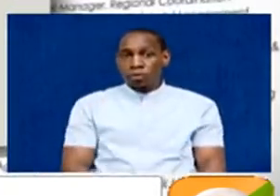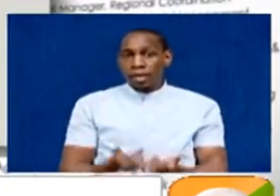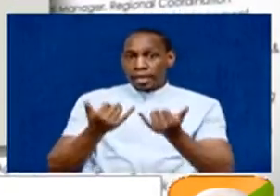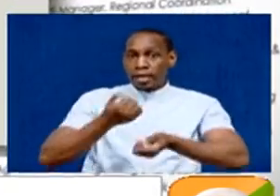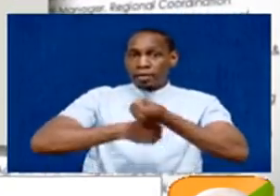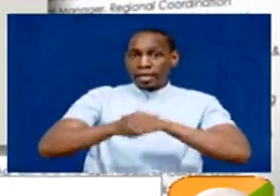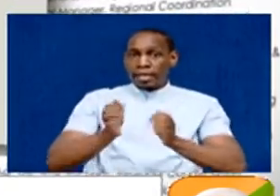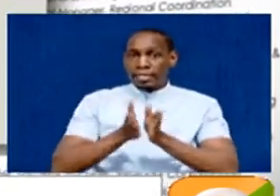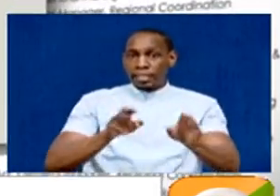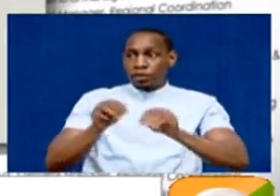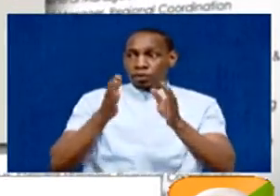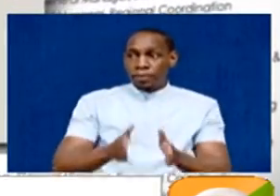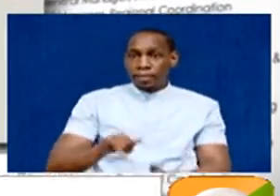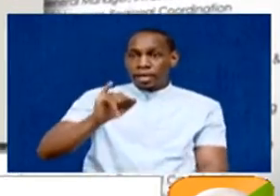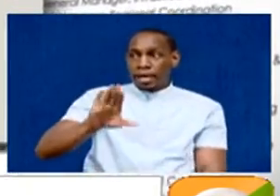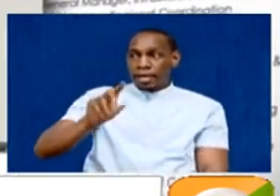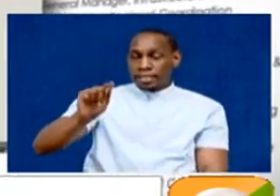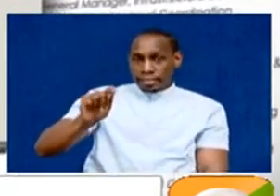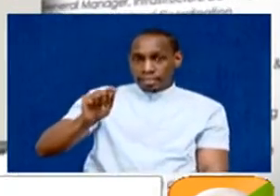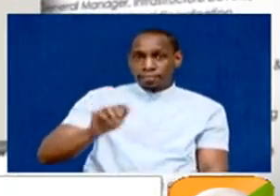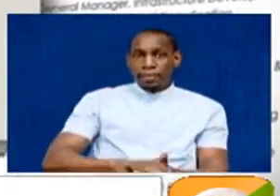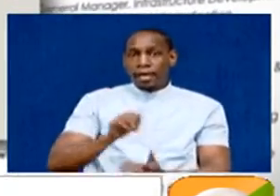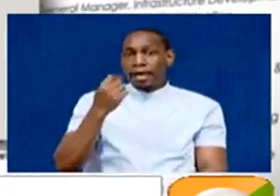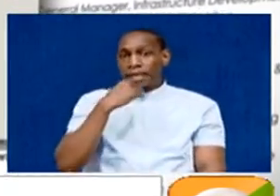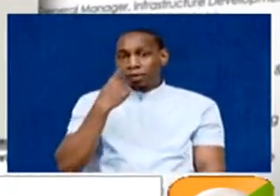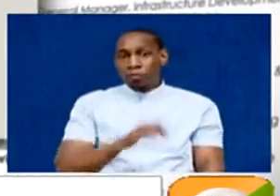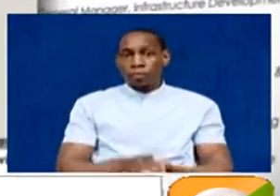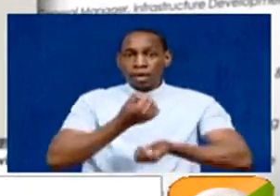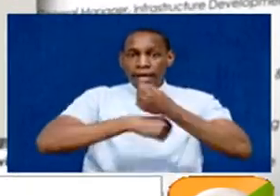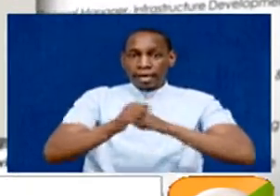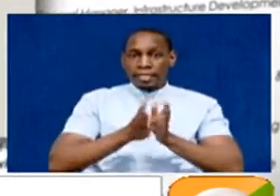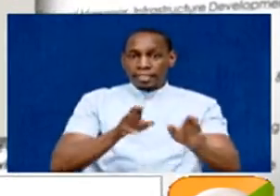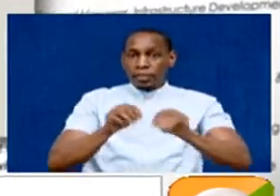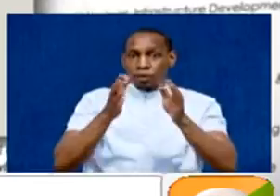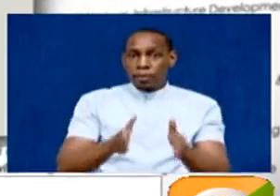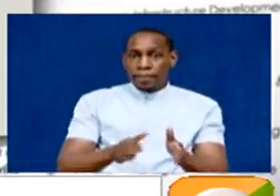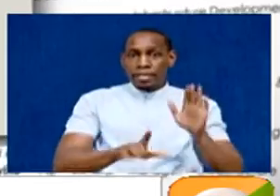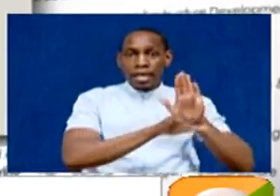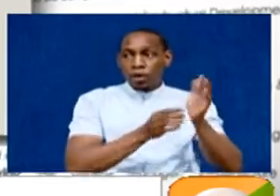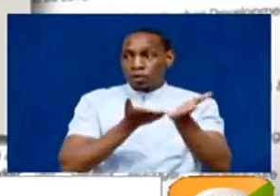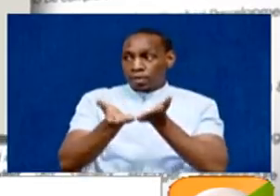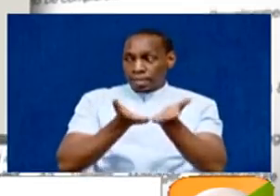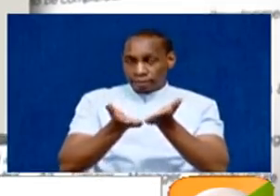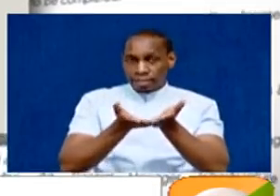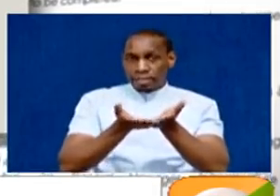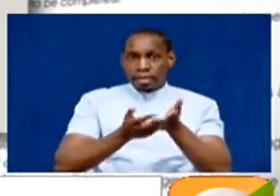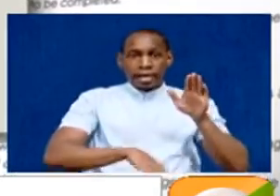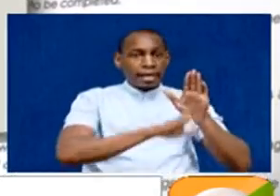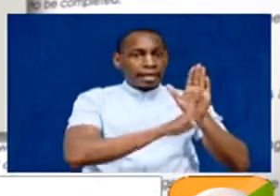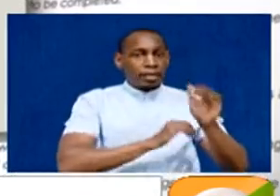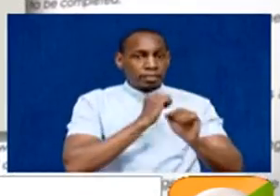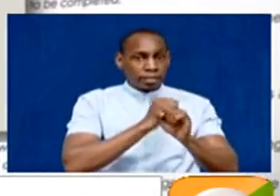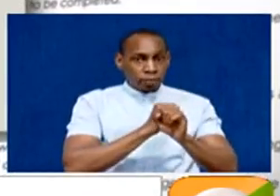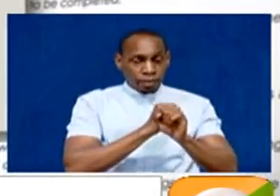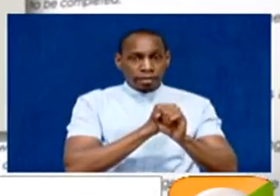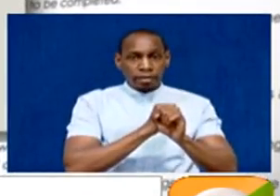now the Acting General Manager, ICT. And Judo Chieng, the Acting General Manager, Legal Services and Regulatory